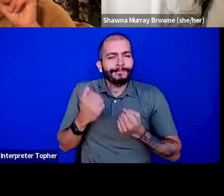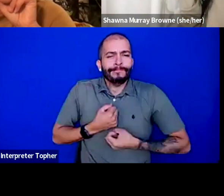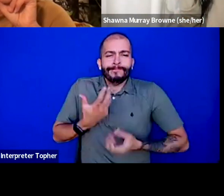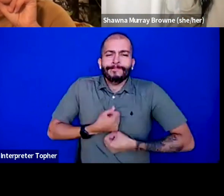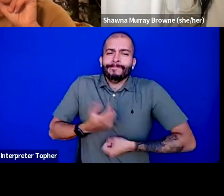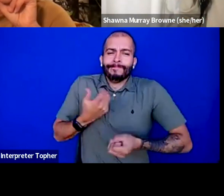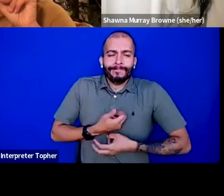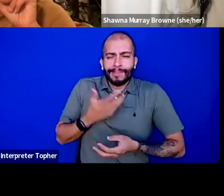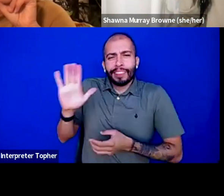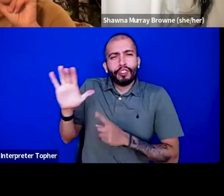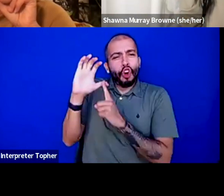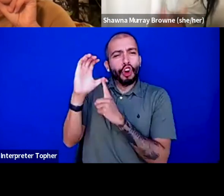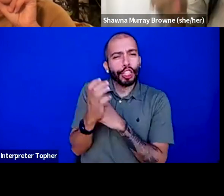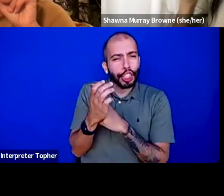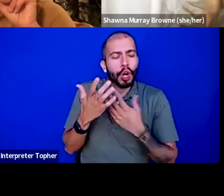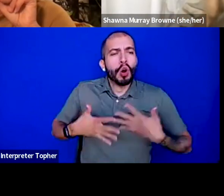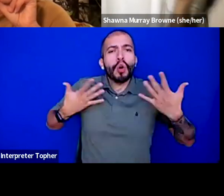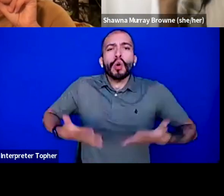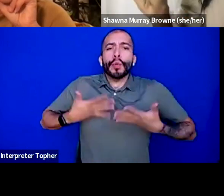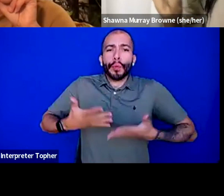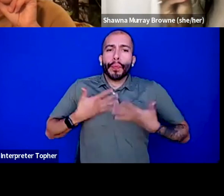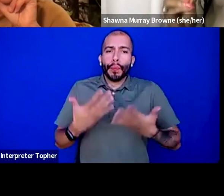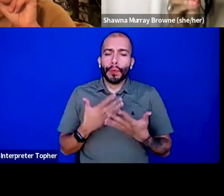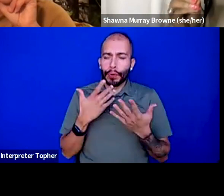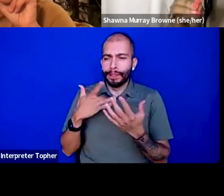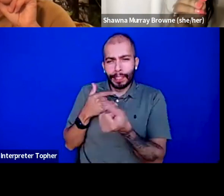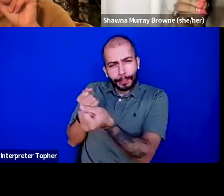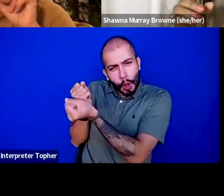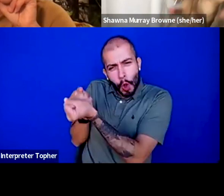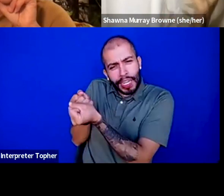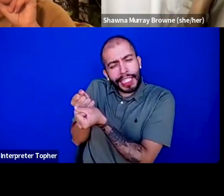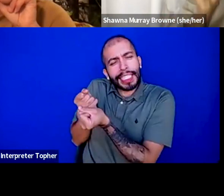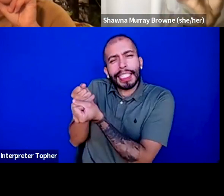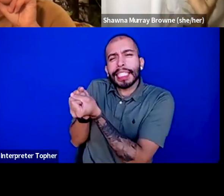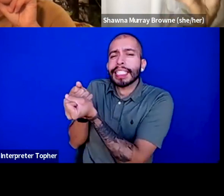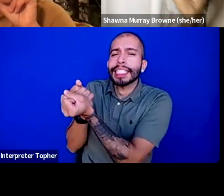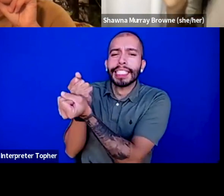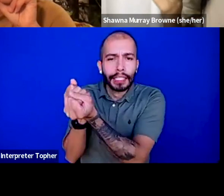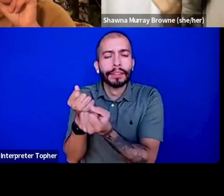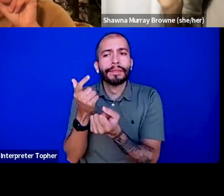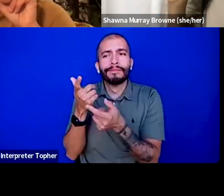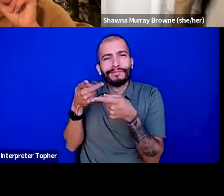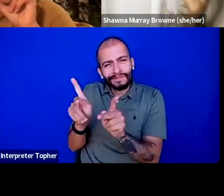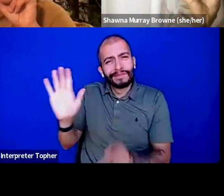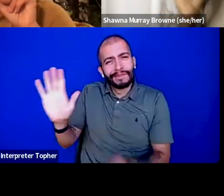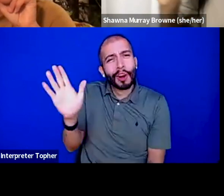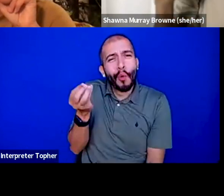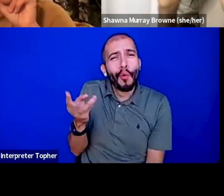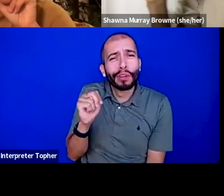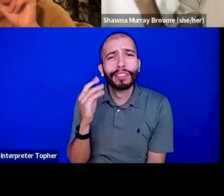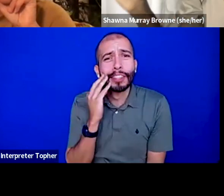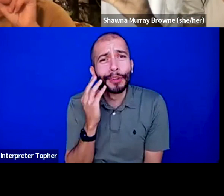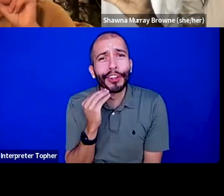own experiences into words. The most important thing that I will say about that is, as he was able to